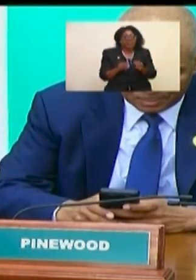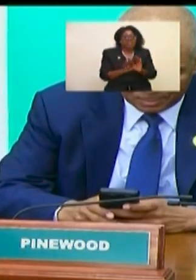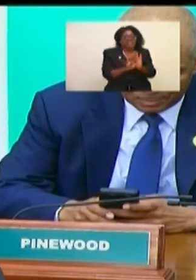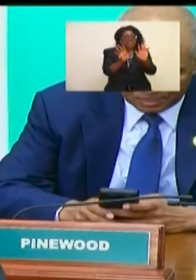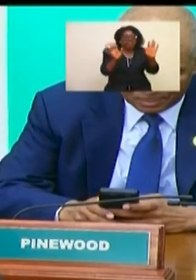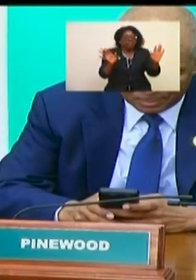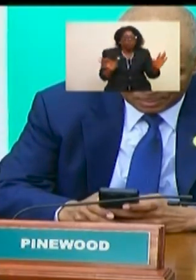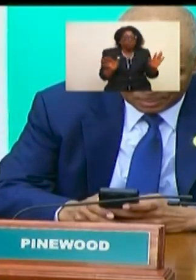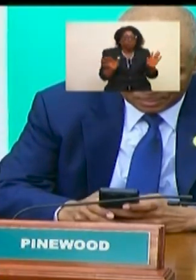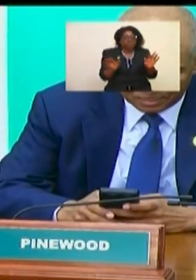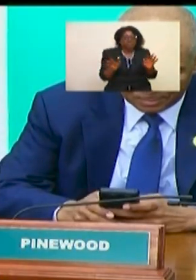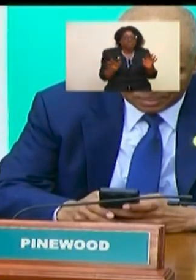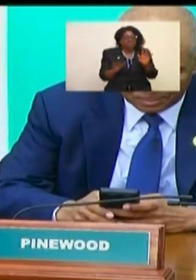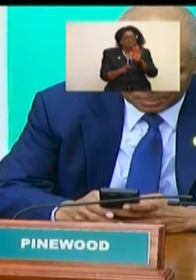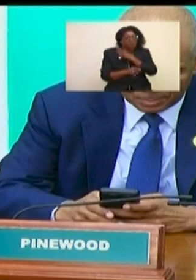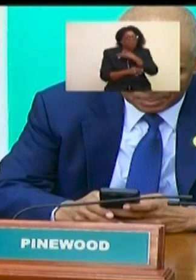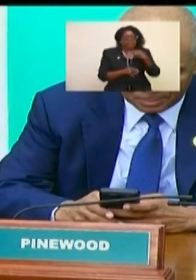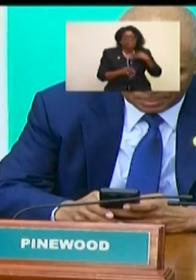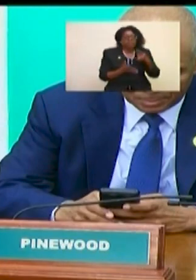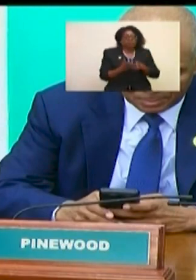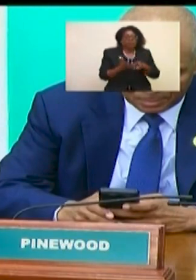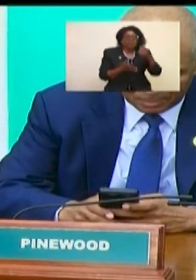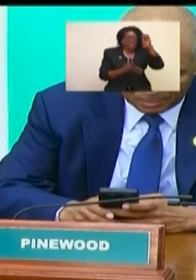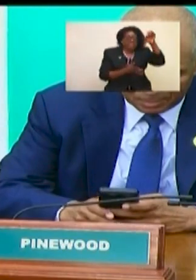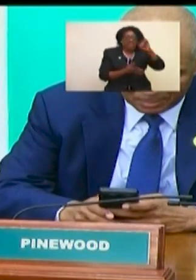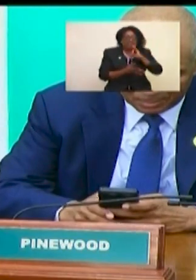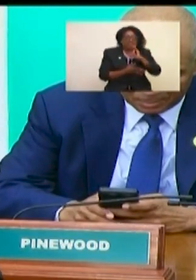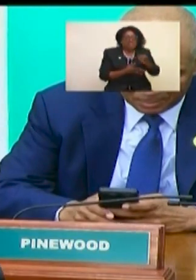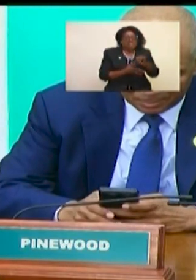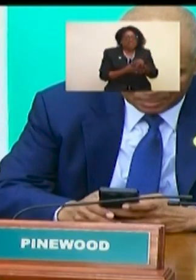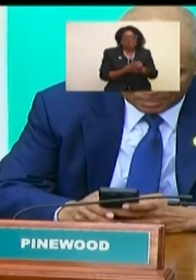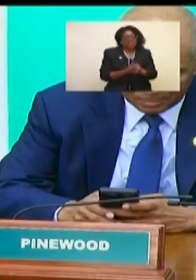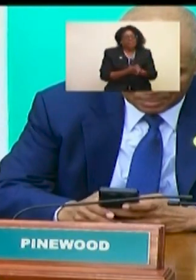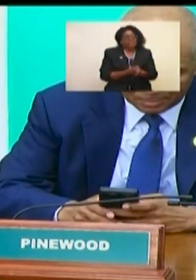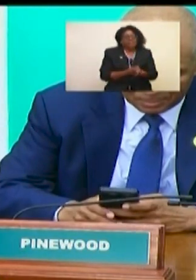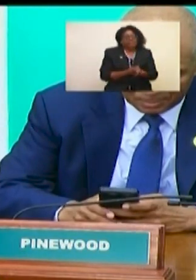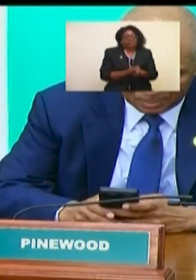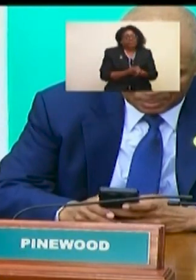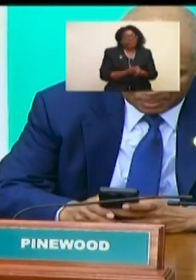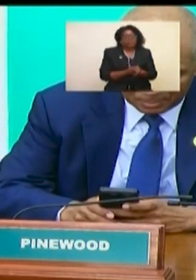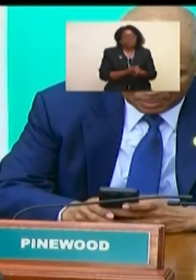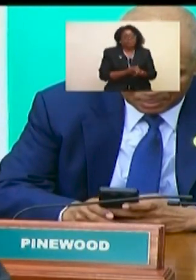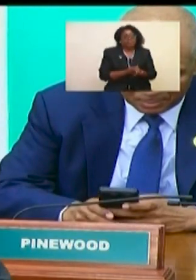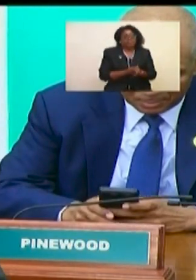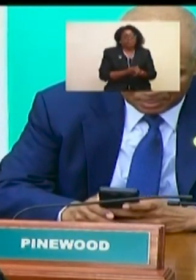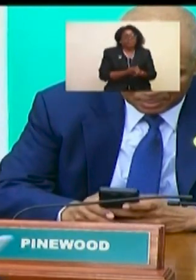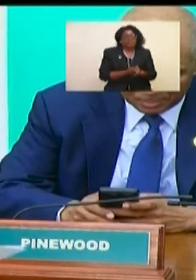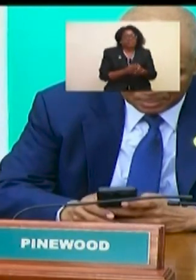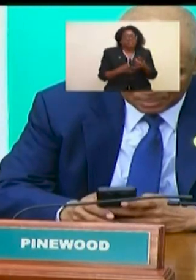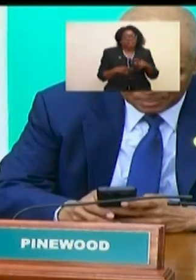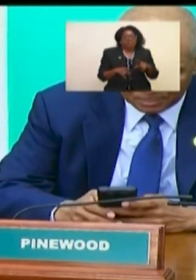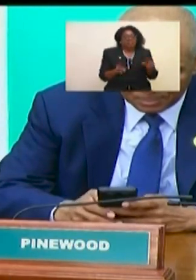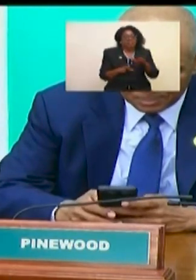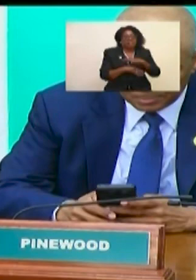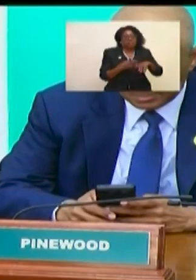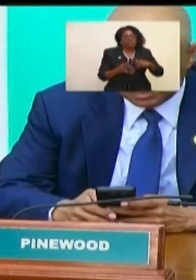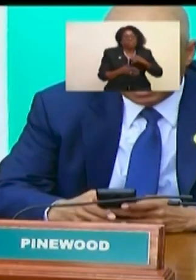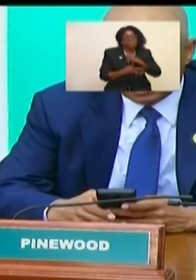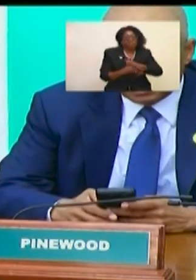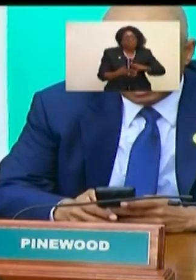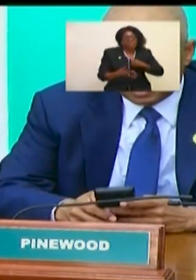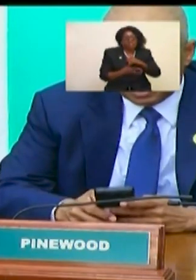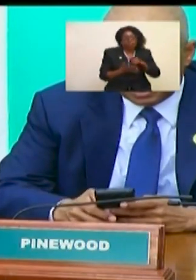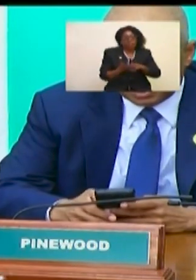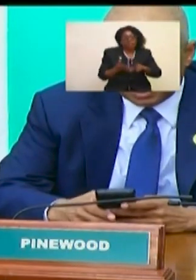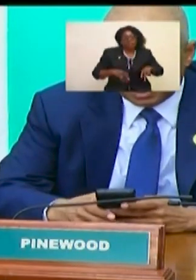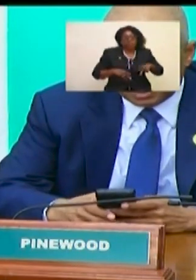I just want to expose your member for what he is. Don't let him put all right? Now, don't let him put listen, now, let us all appreciate, let us say what the